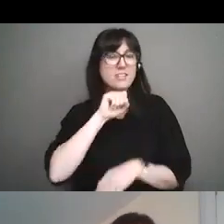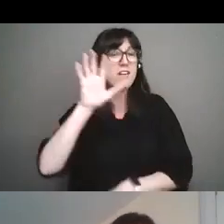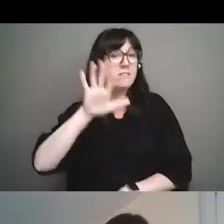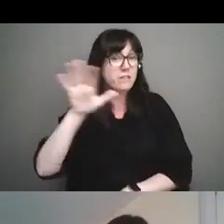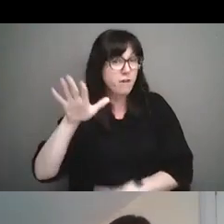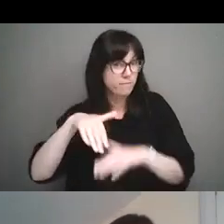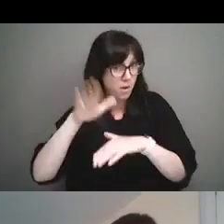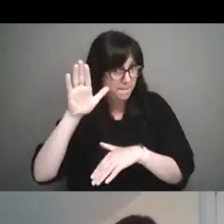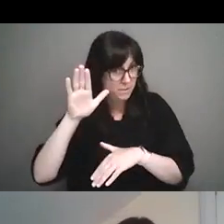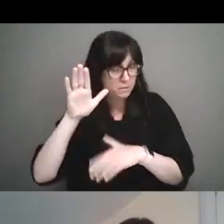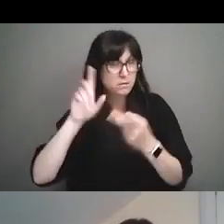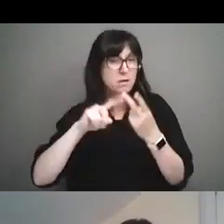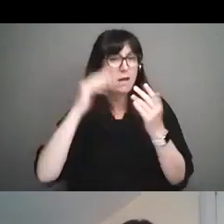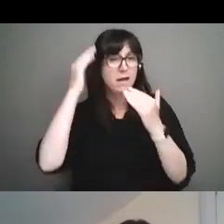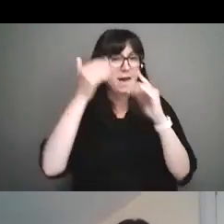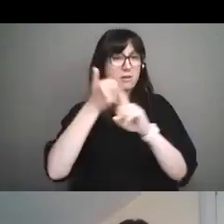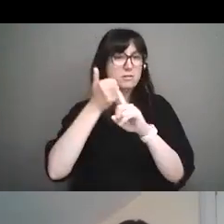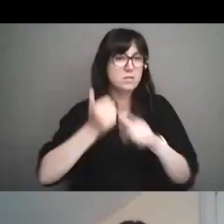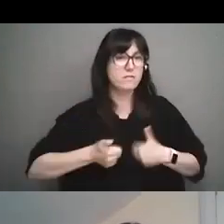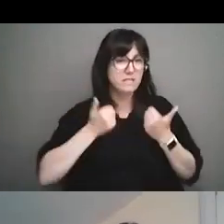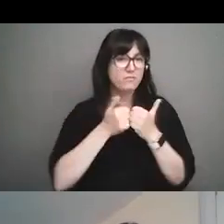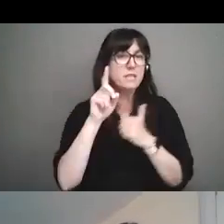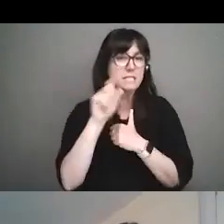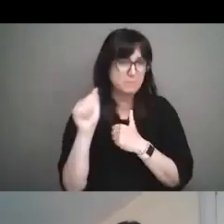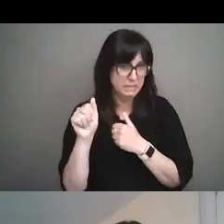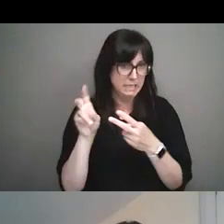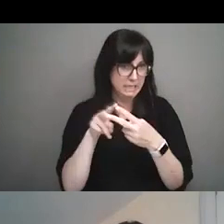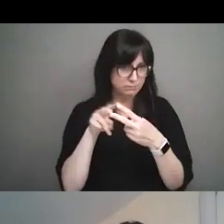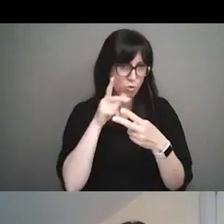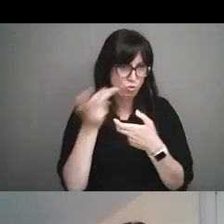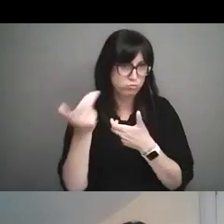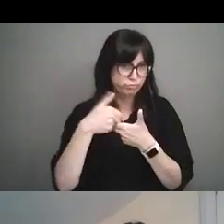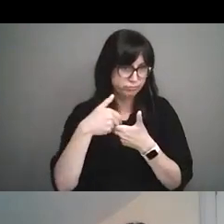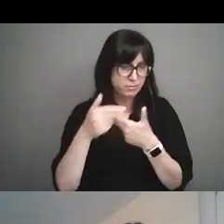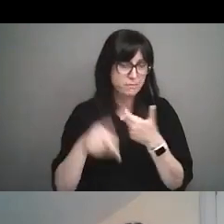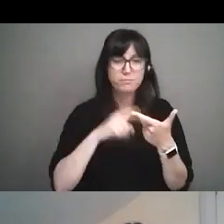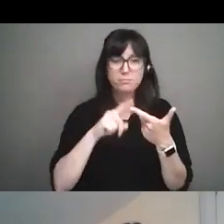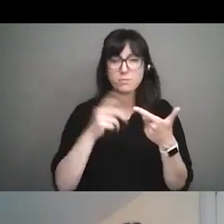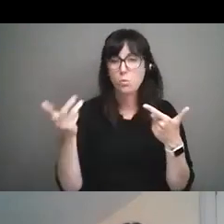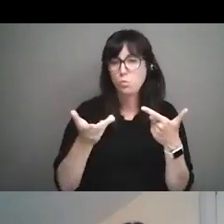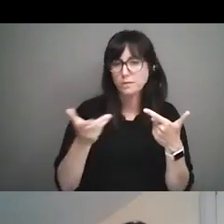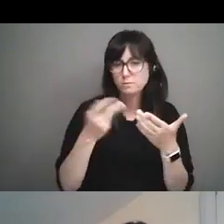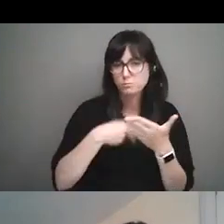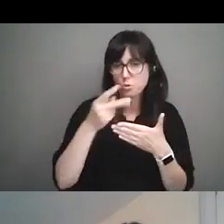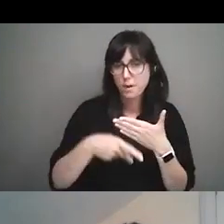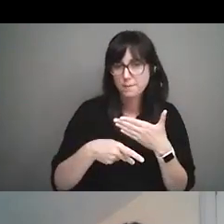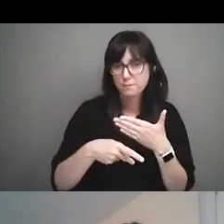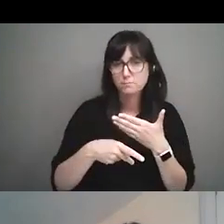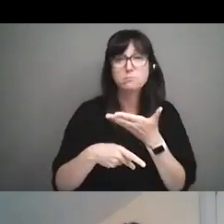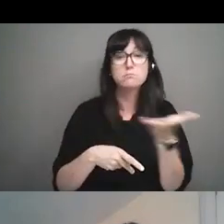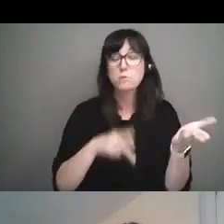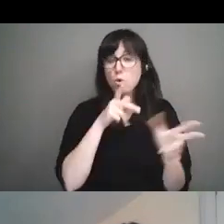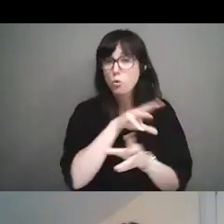and adults who identify as living with disabilities. What is the program? So it's those people who